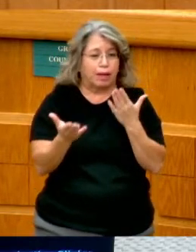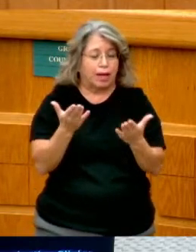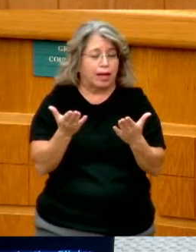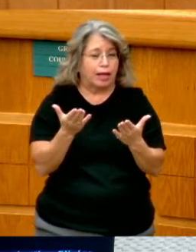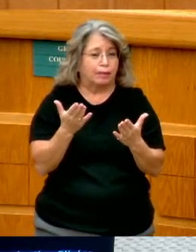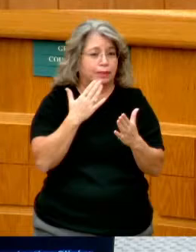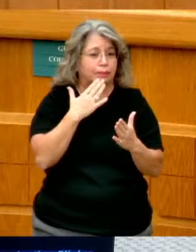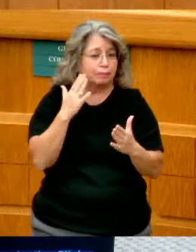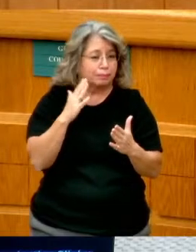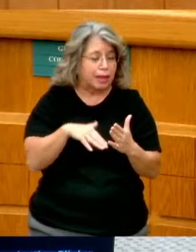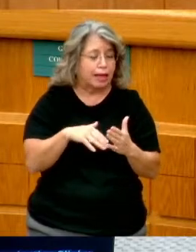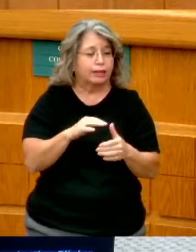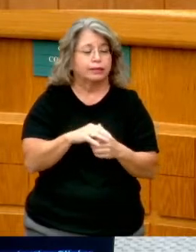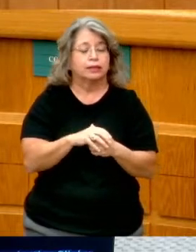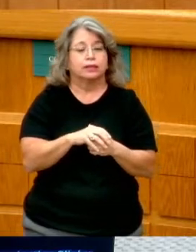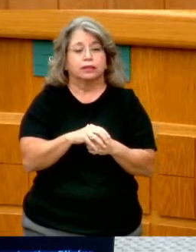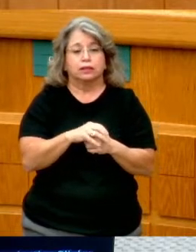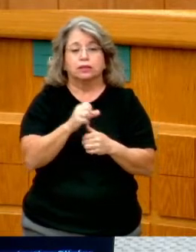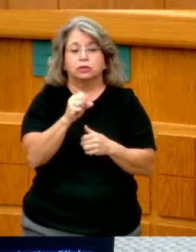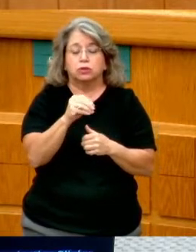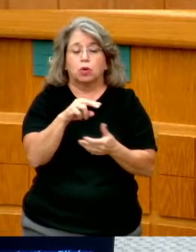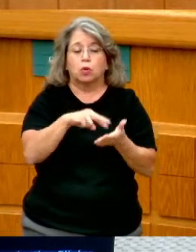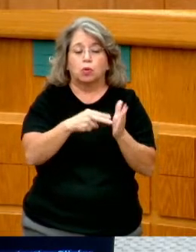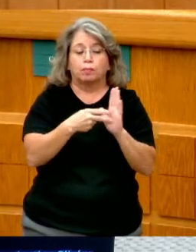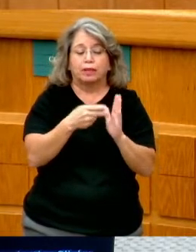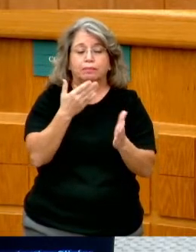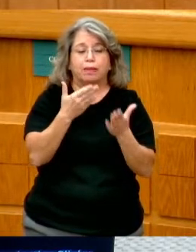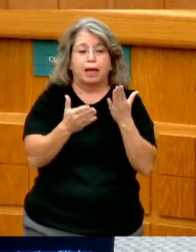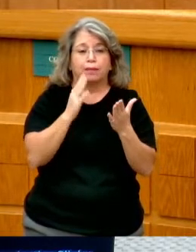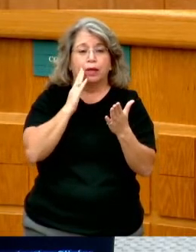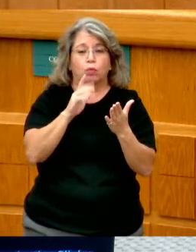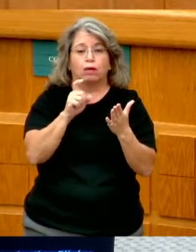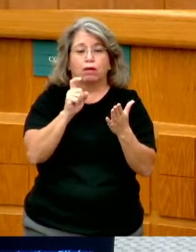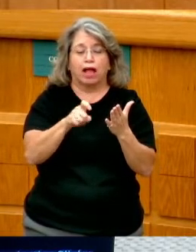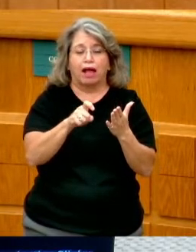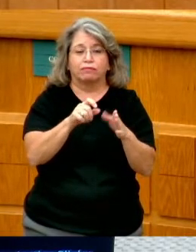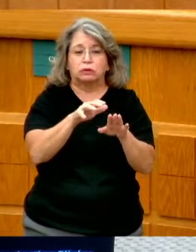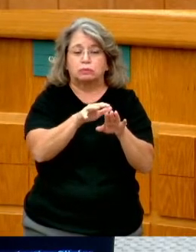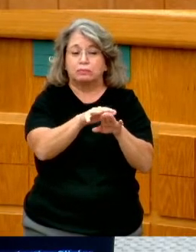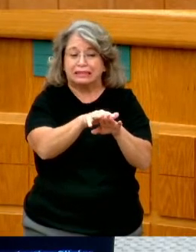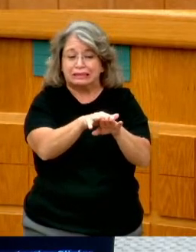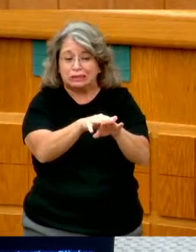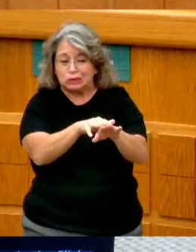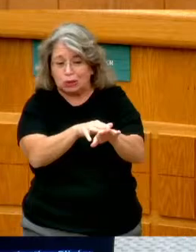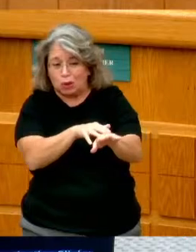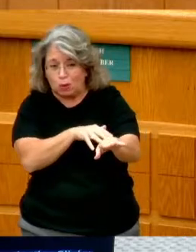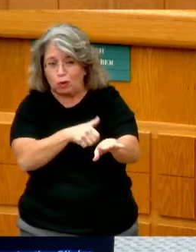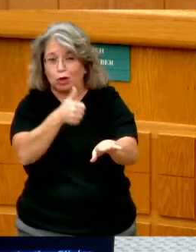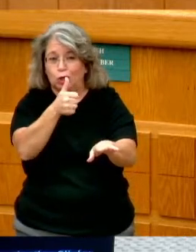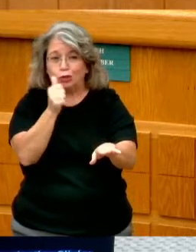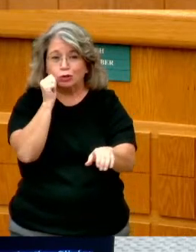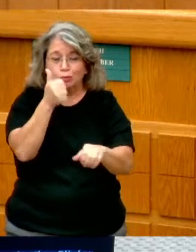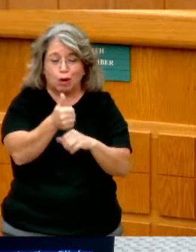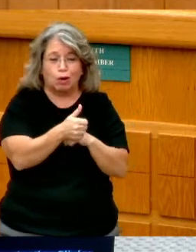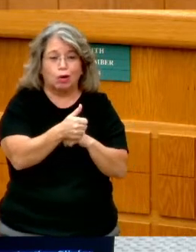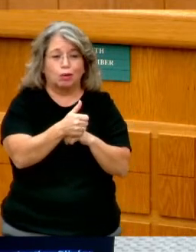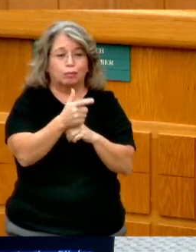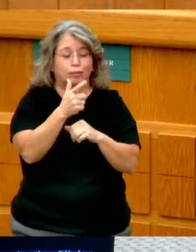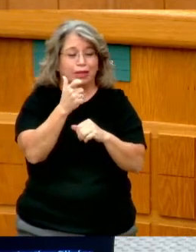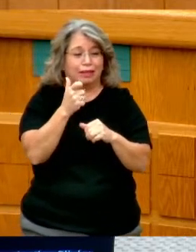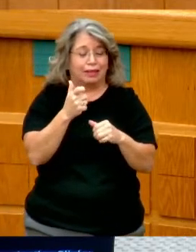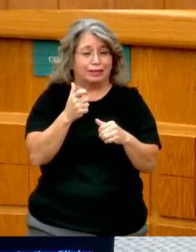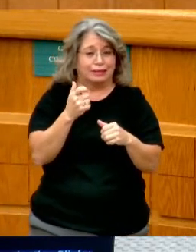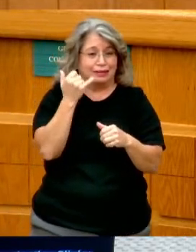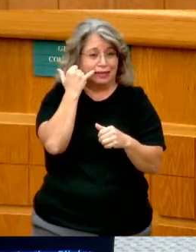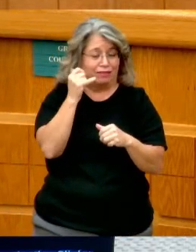cause delays because the people are out with their iPads, and so there's sprinkling, water getting on